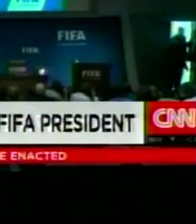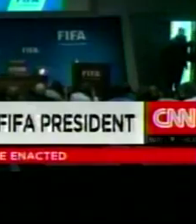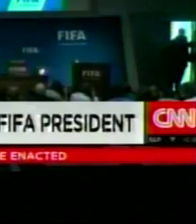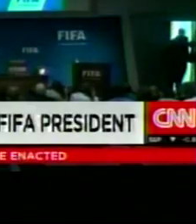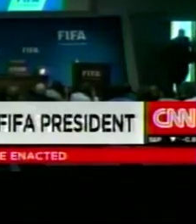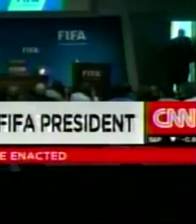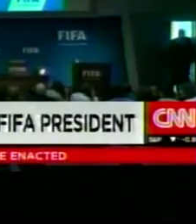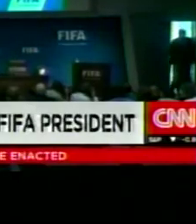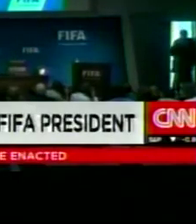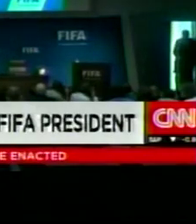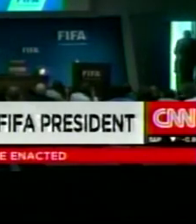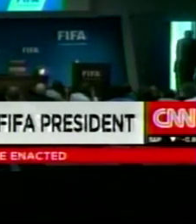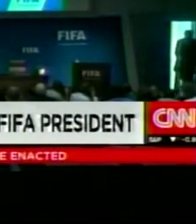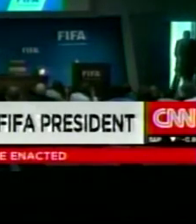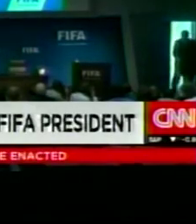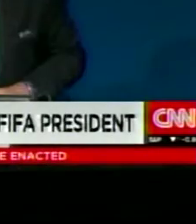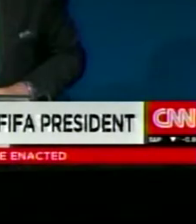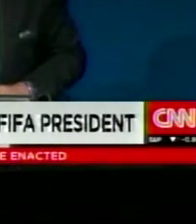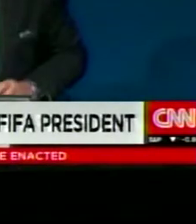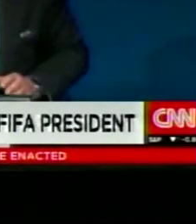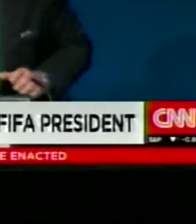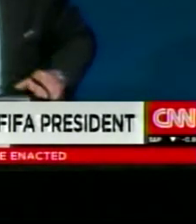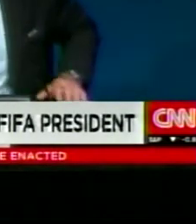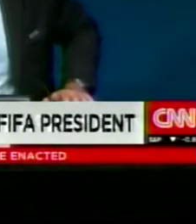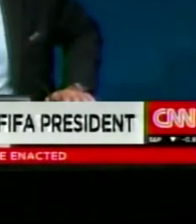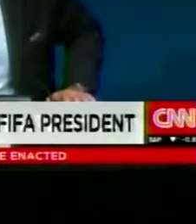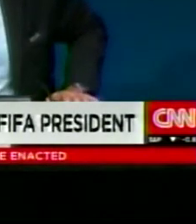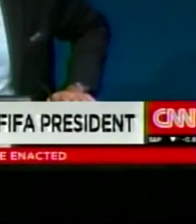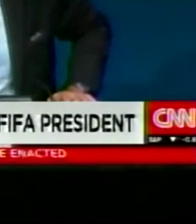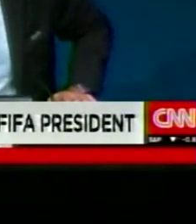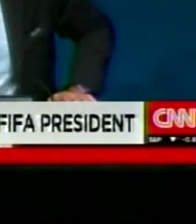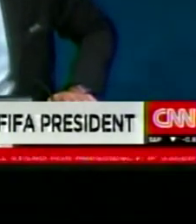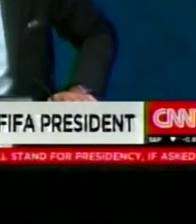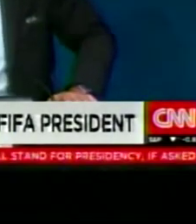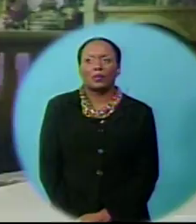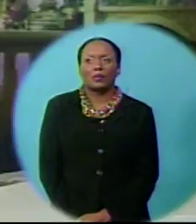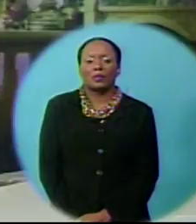message to the football world. Have a nice day.